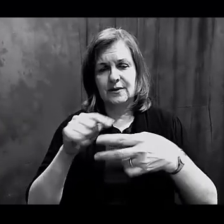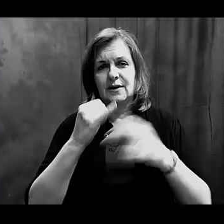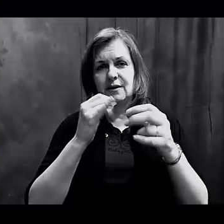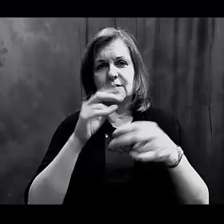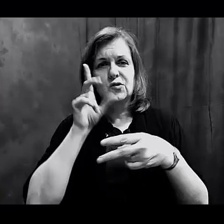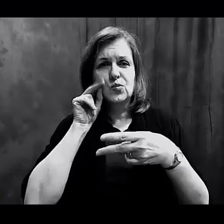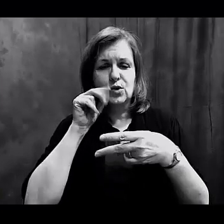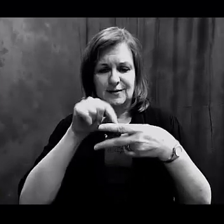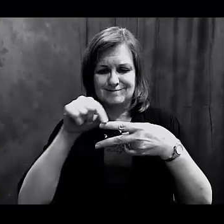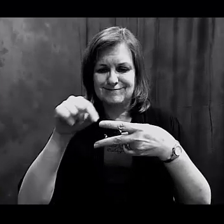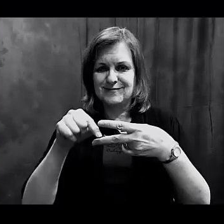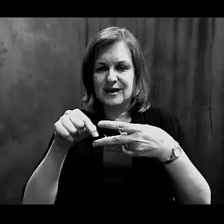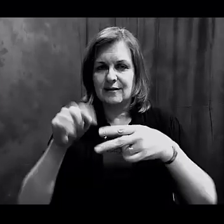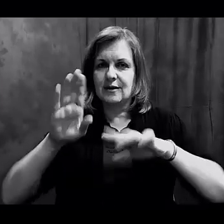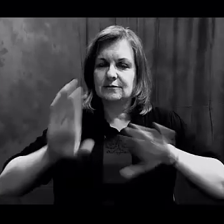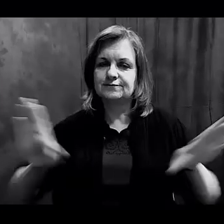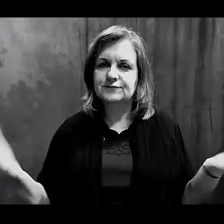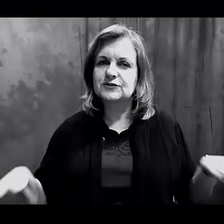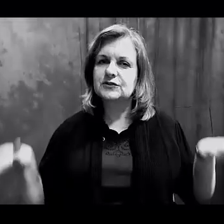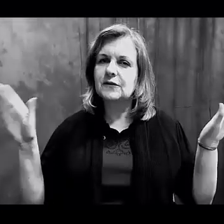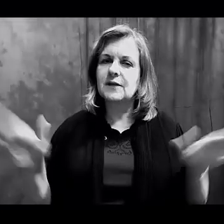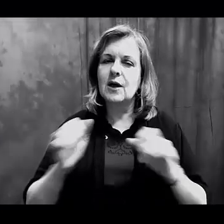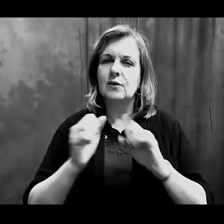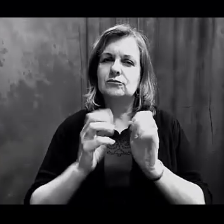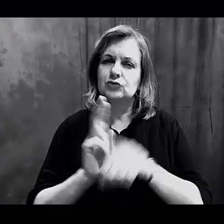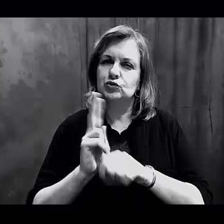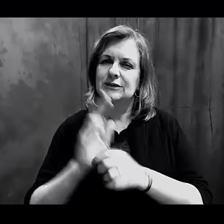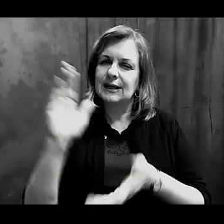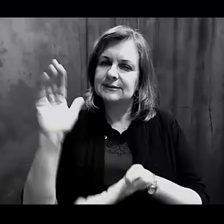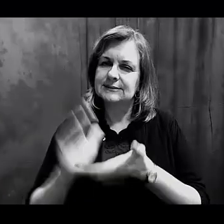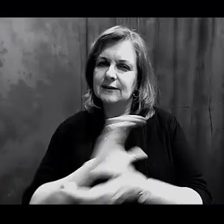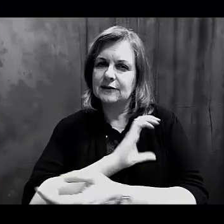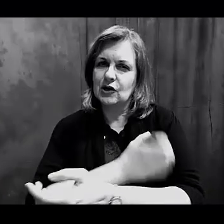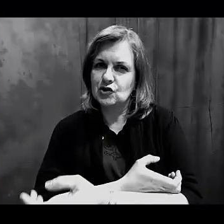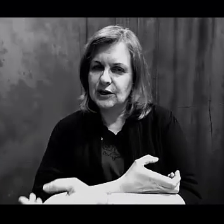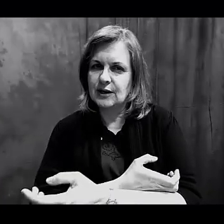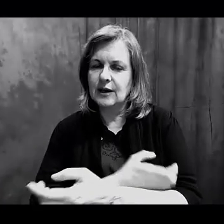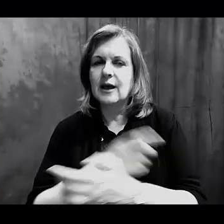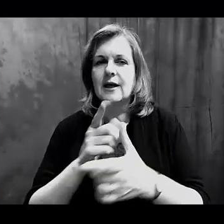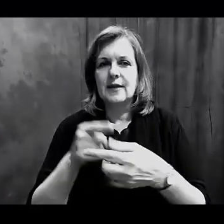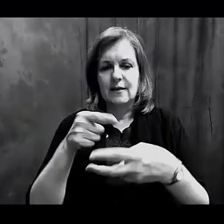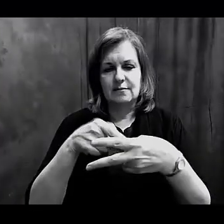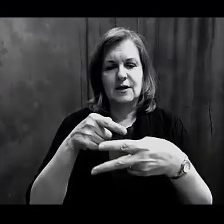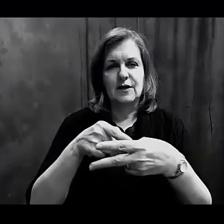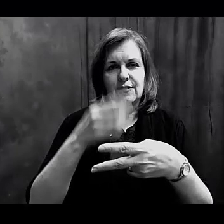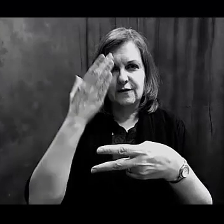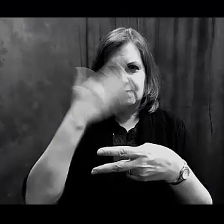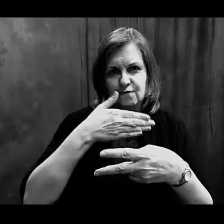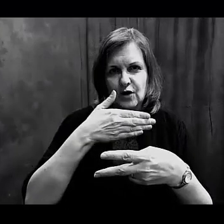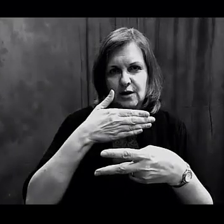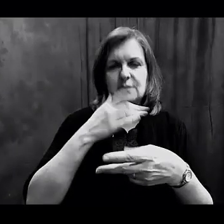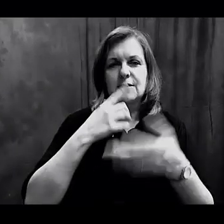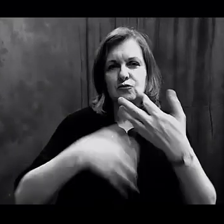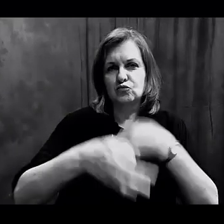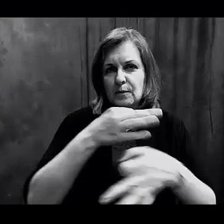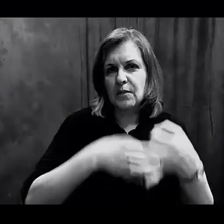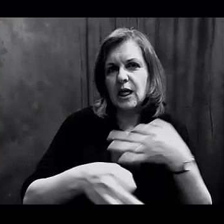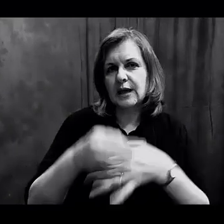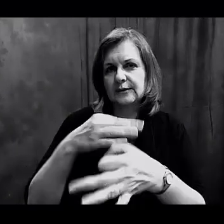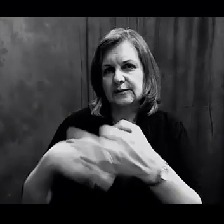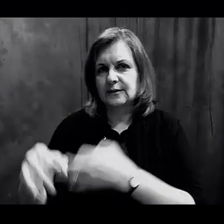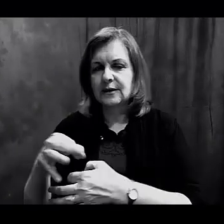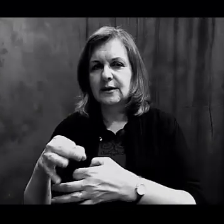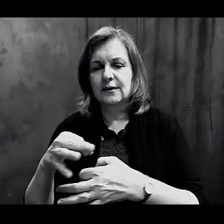at the back to put in less effort. So they actually rotate this V on a regular basis and share that